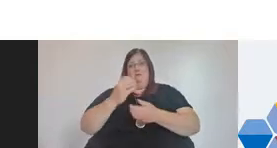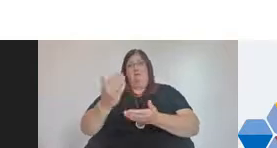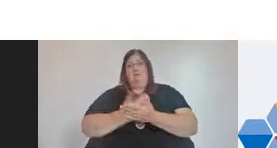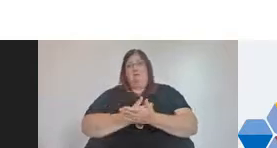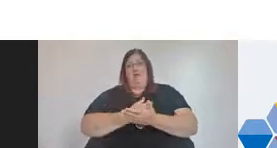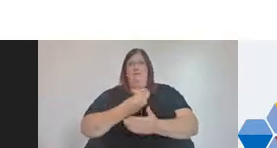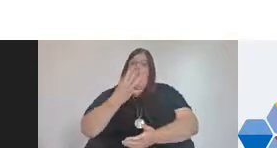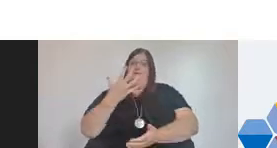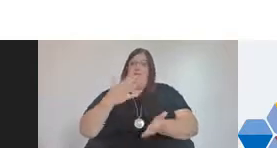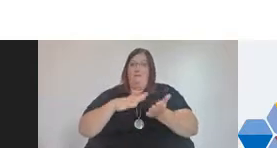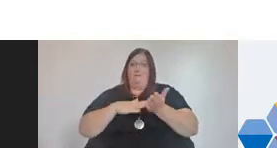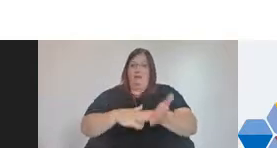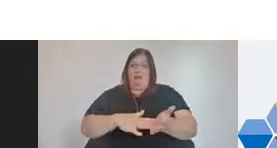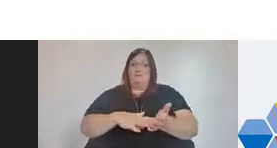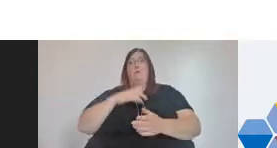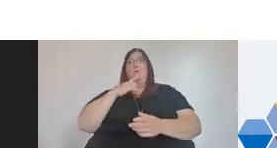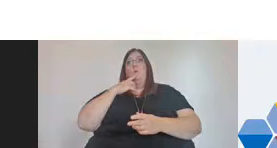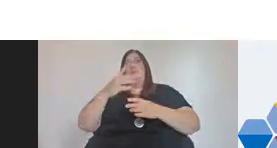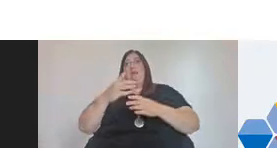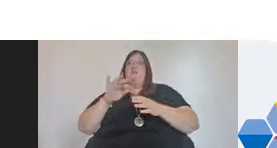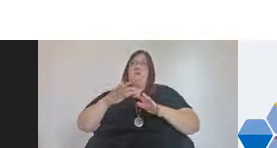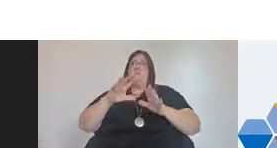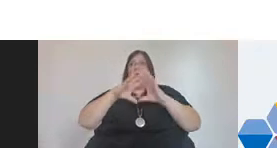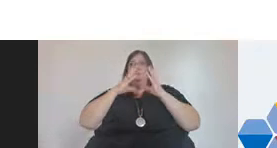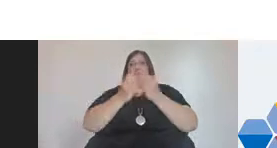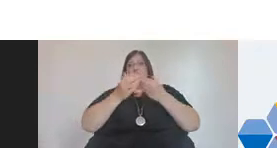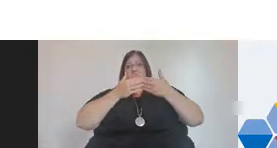5 years we'll get our system back into financial balance.